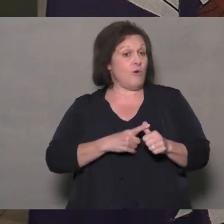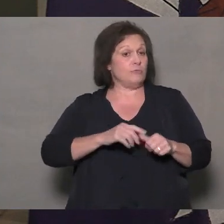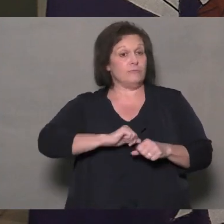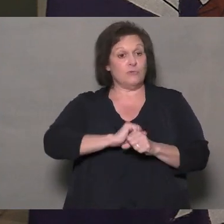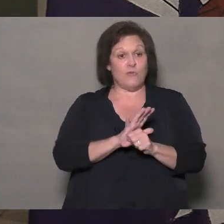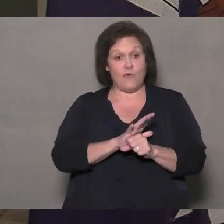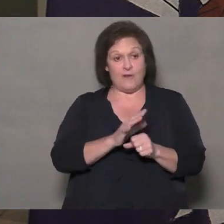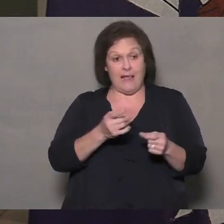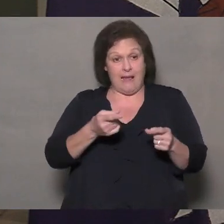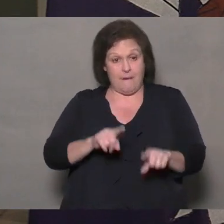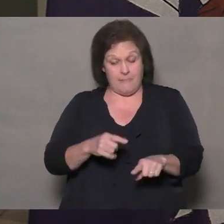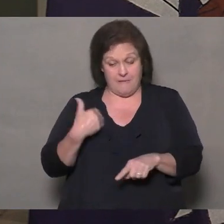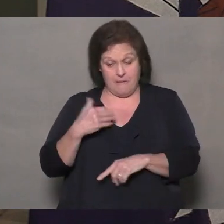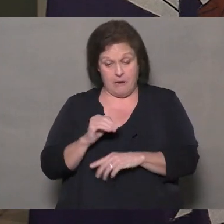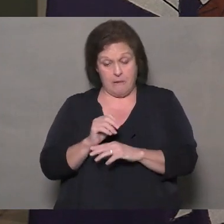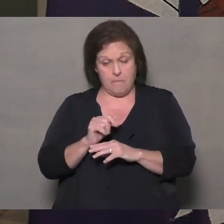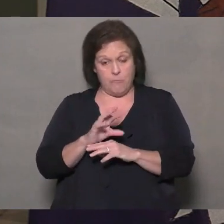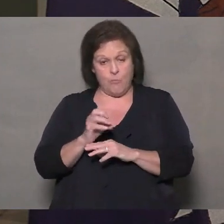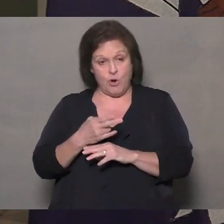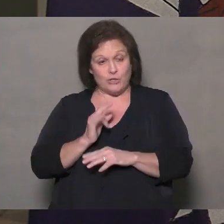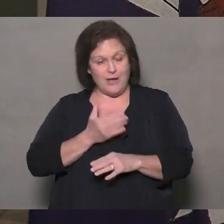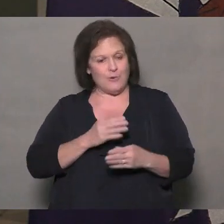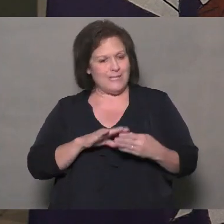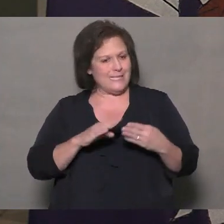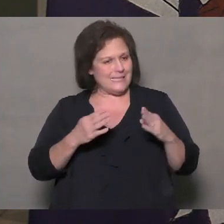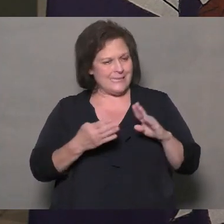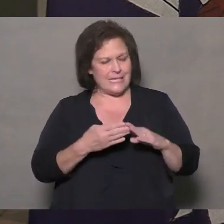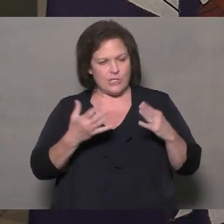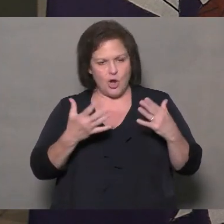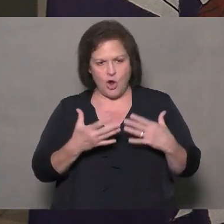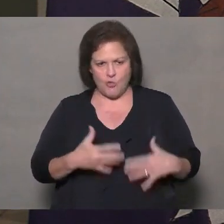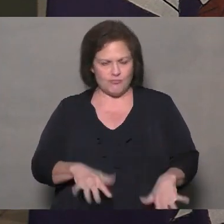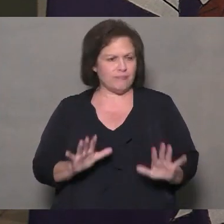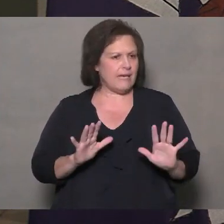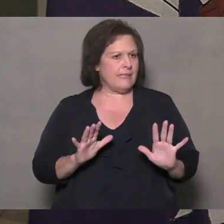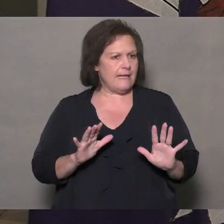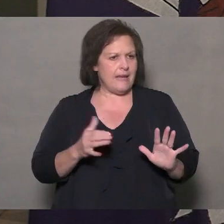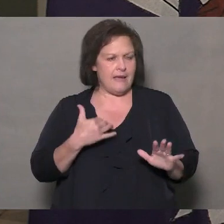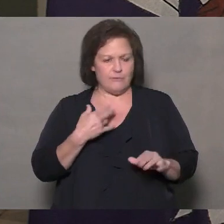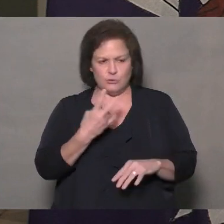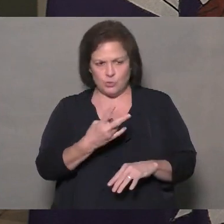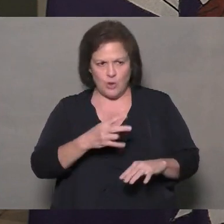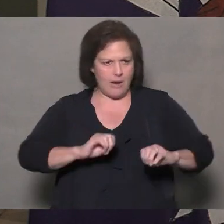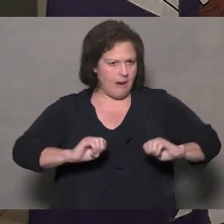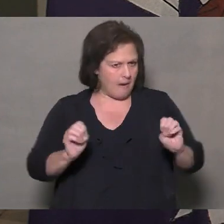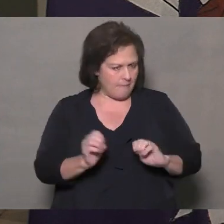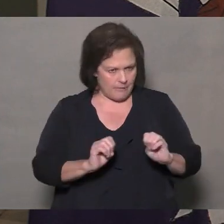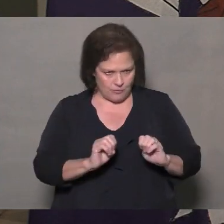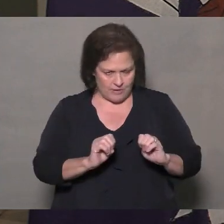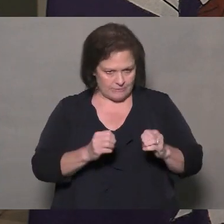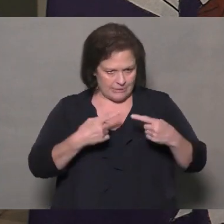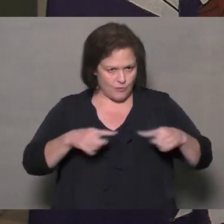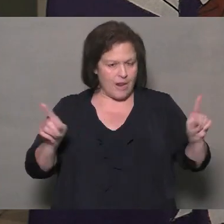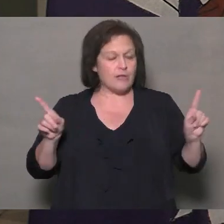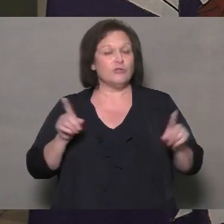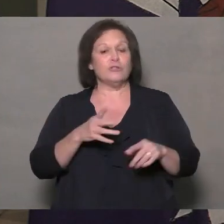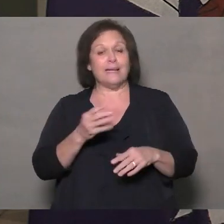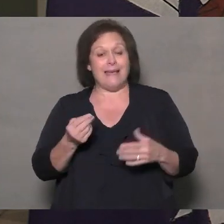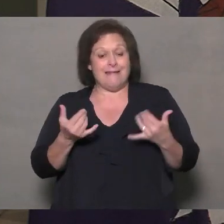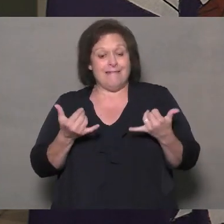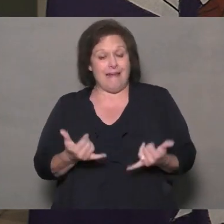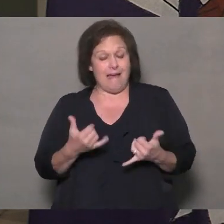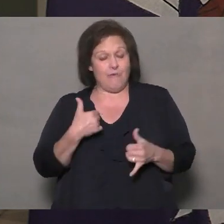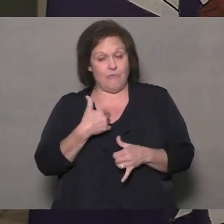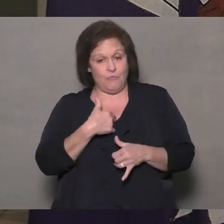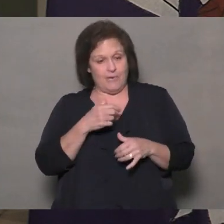cases emerged in March, our city was already under 2 emergency declarations, and even now